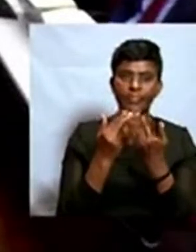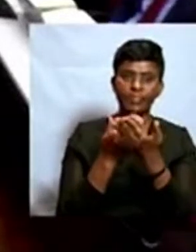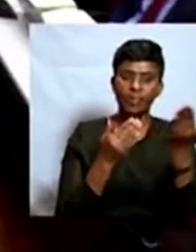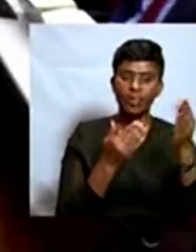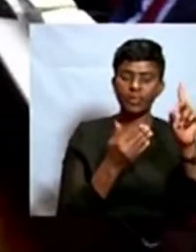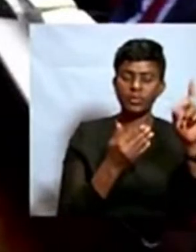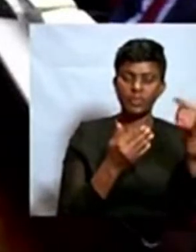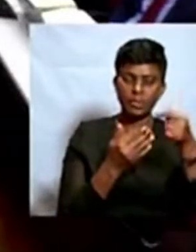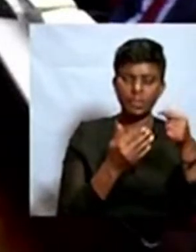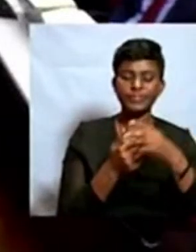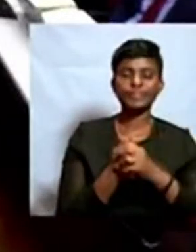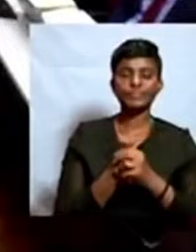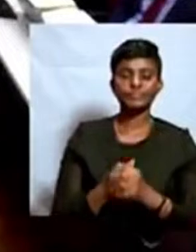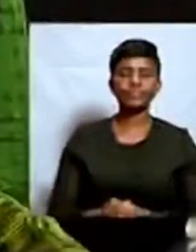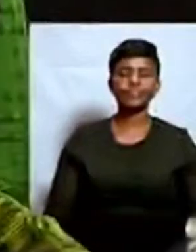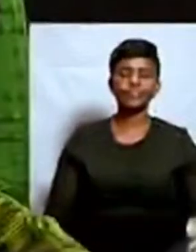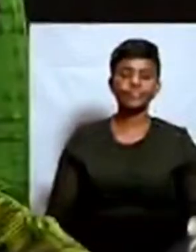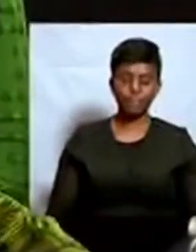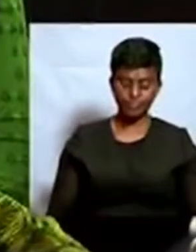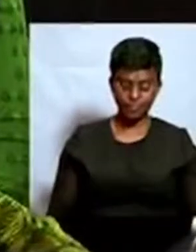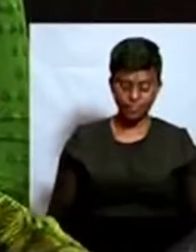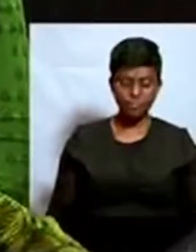DG.